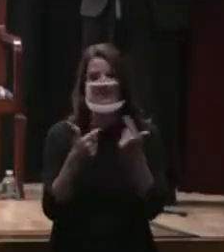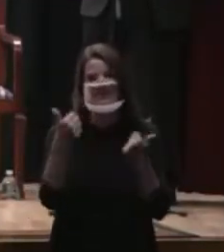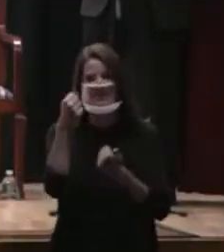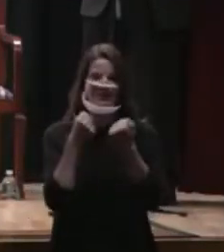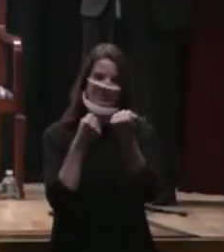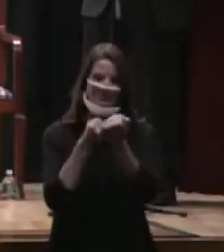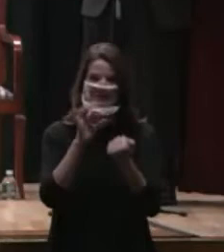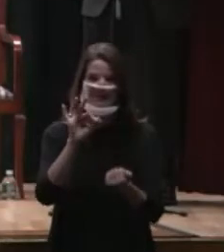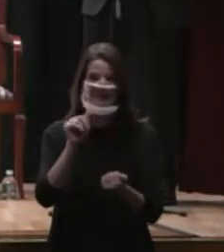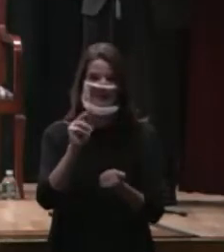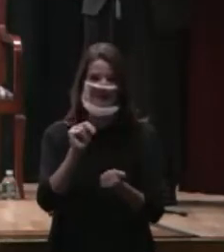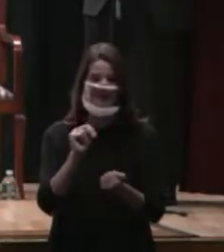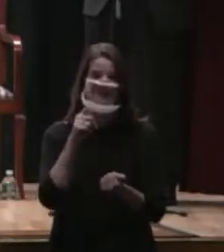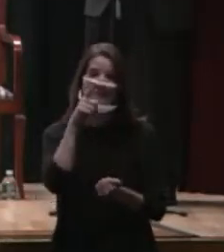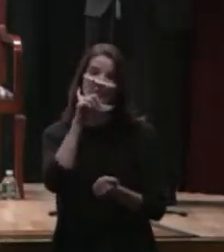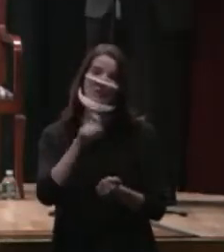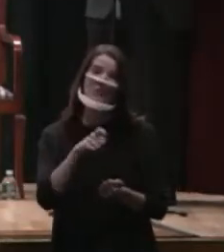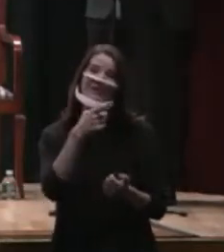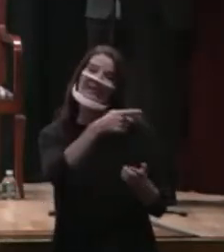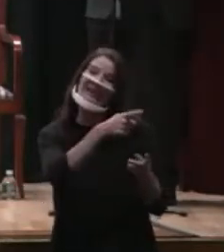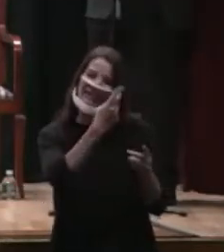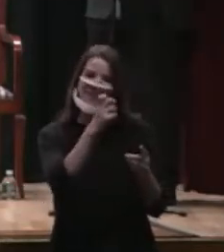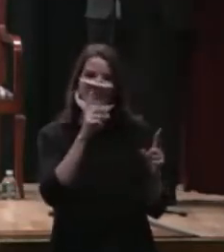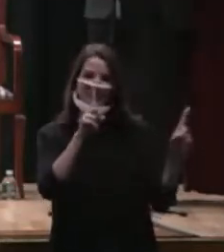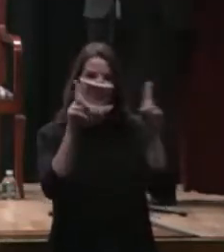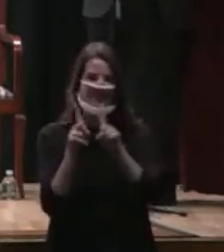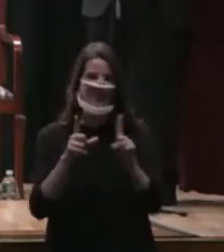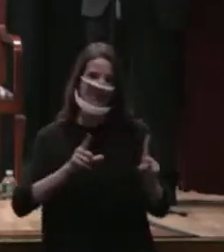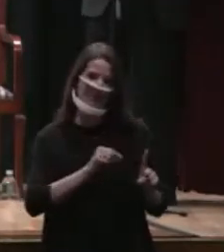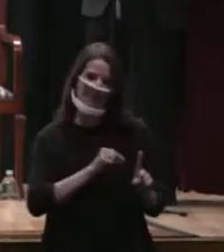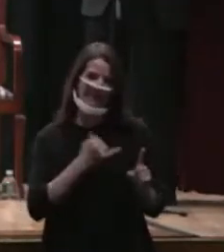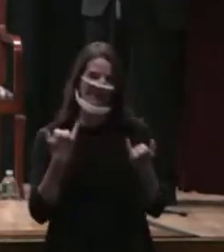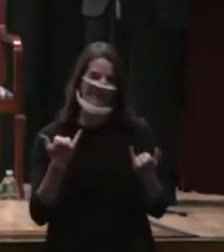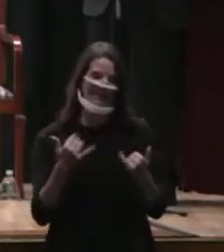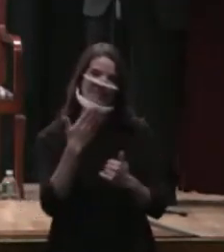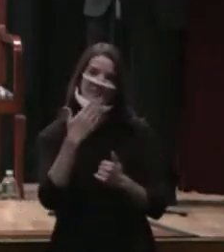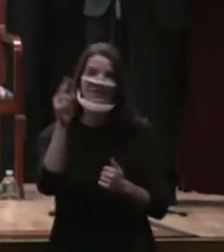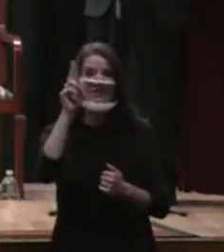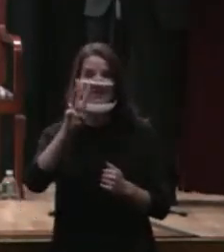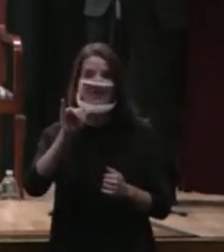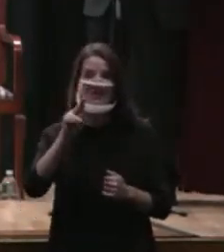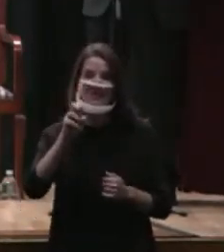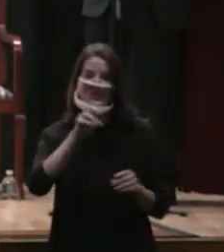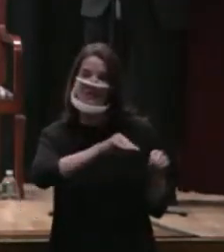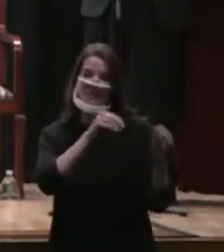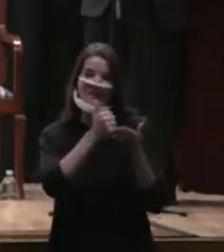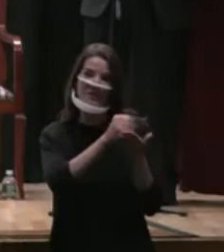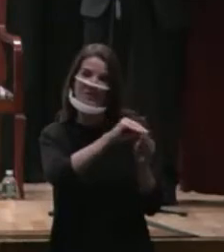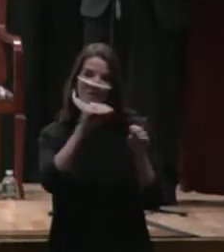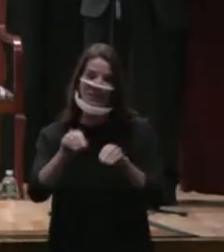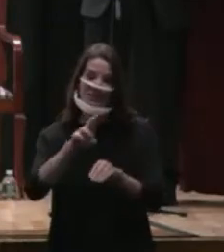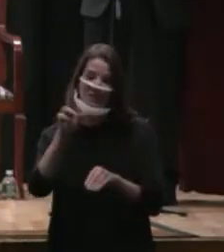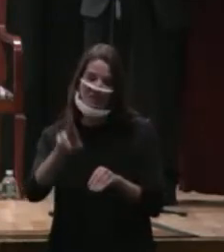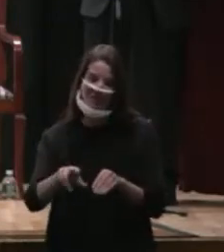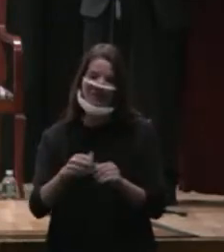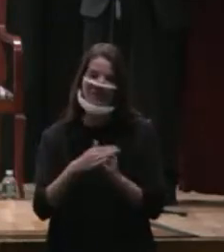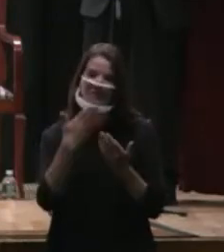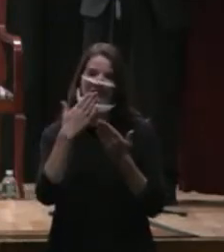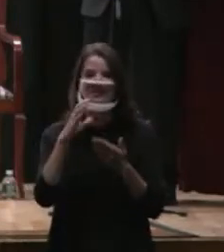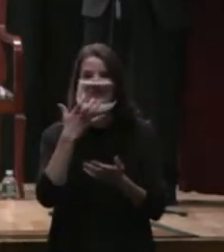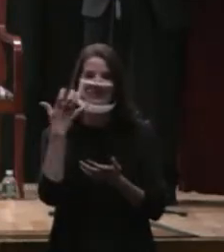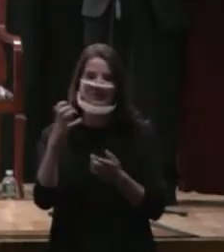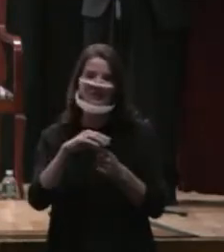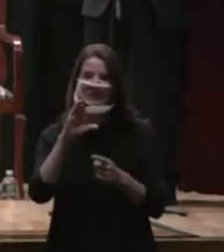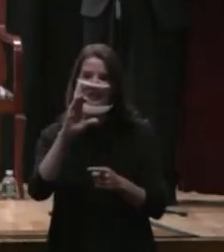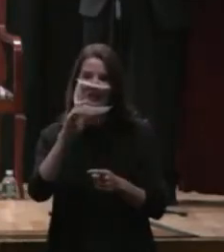fan. He would have been the one pinning her today. Big thanks to Uncle Wayne for moving her into Rochester. Shout out to Christelle